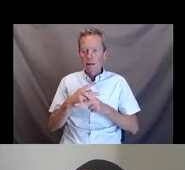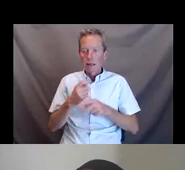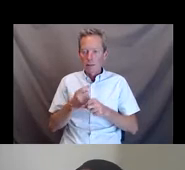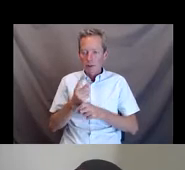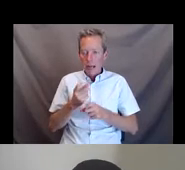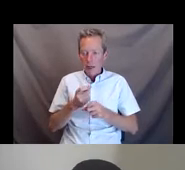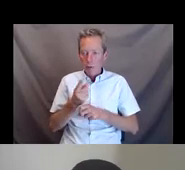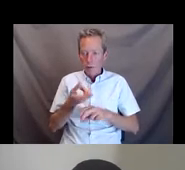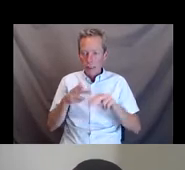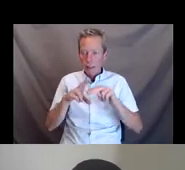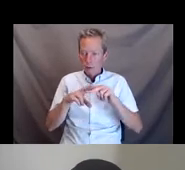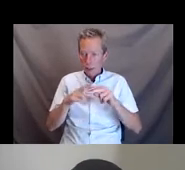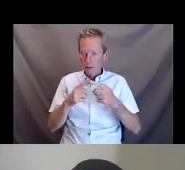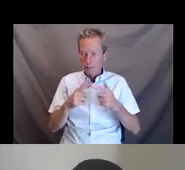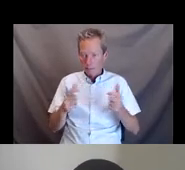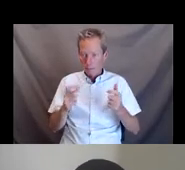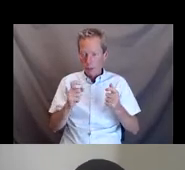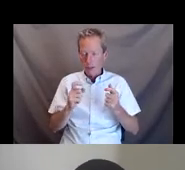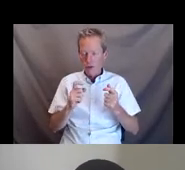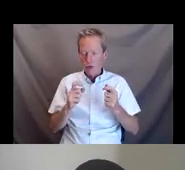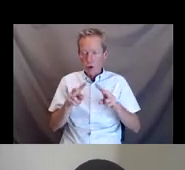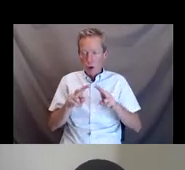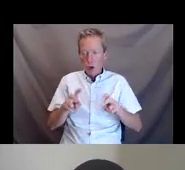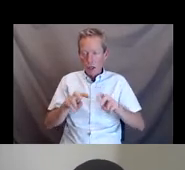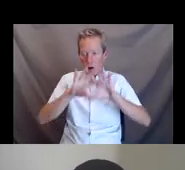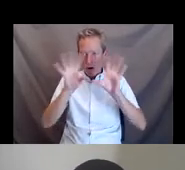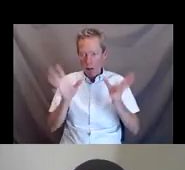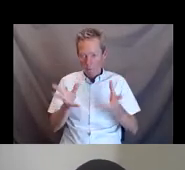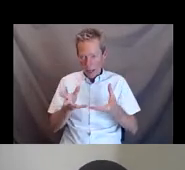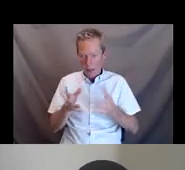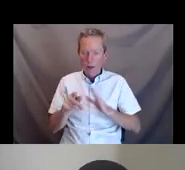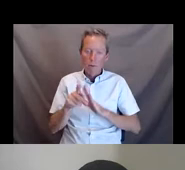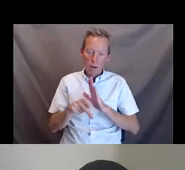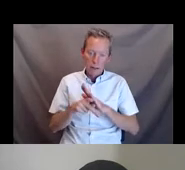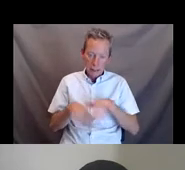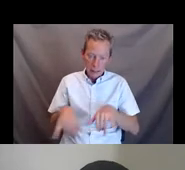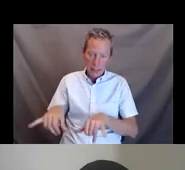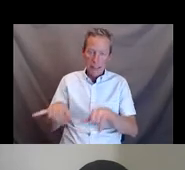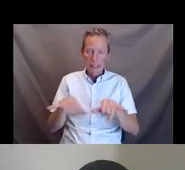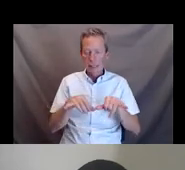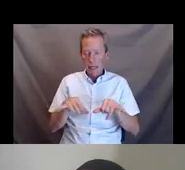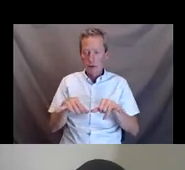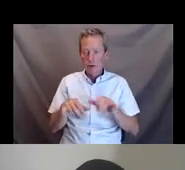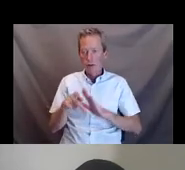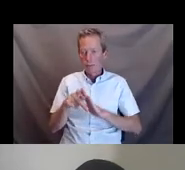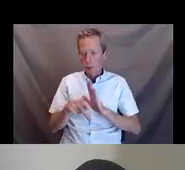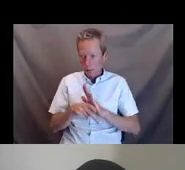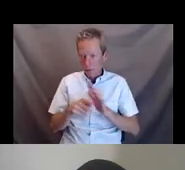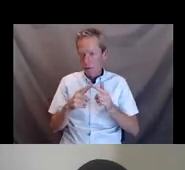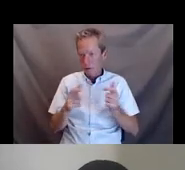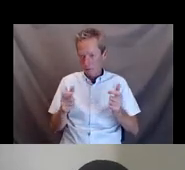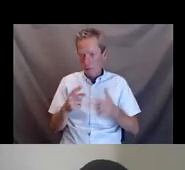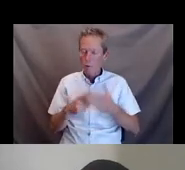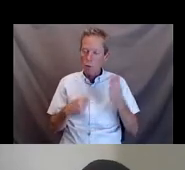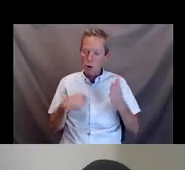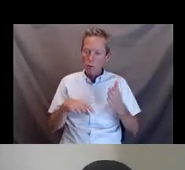compensation. We need to take a look at all of that, the policies, the standards, the principles. What do we need for